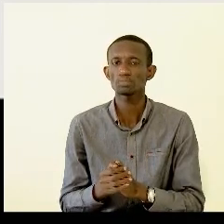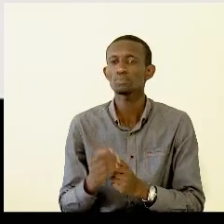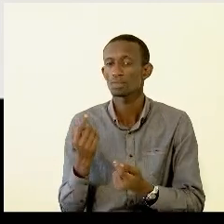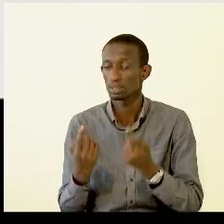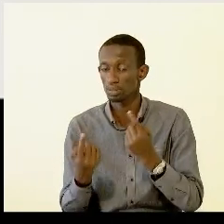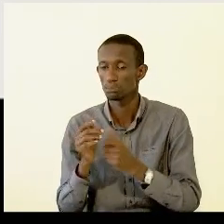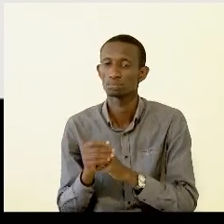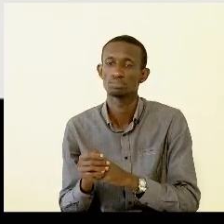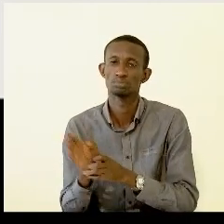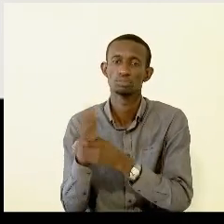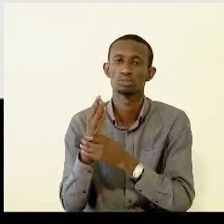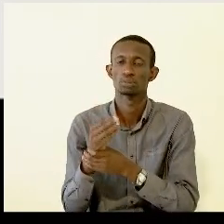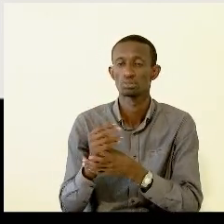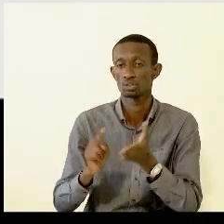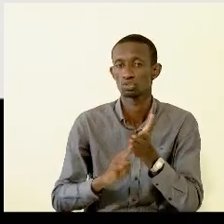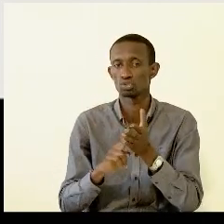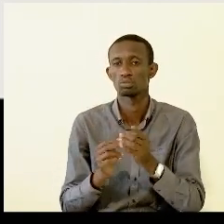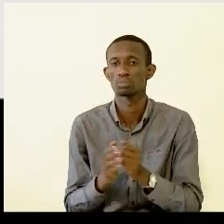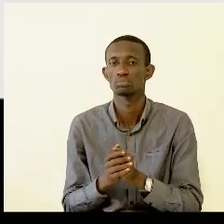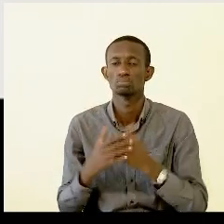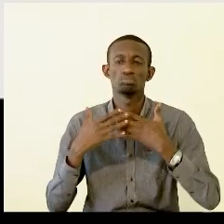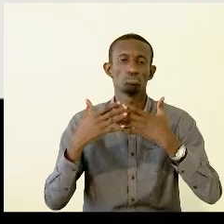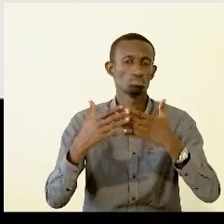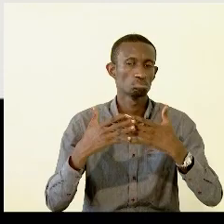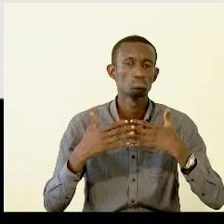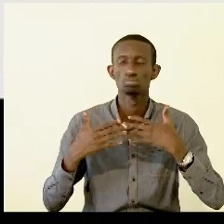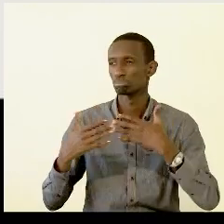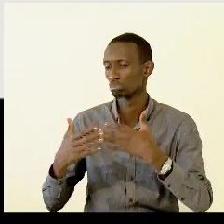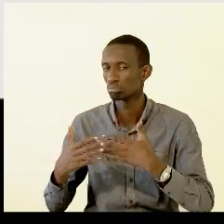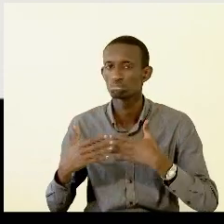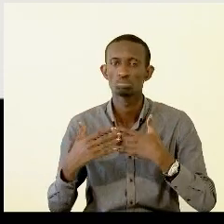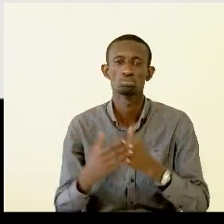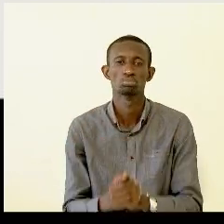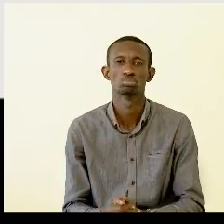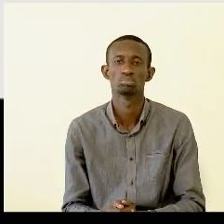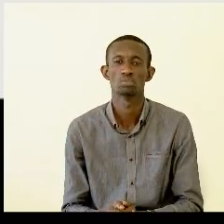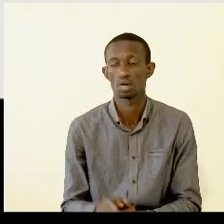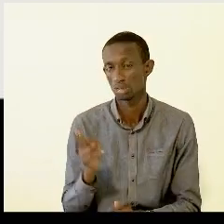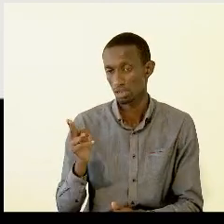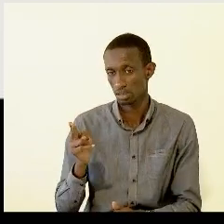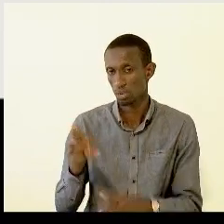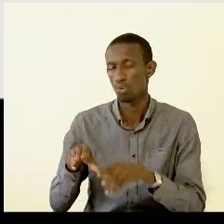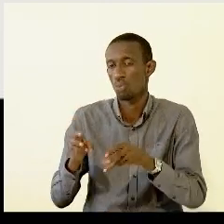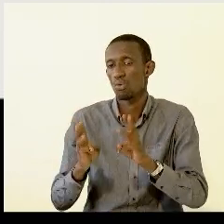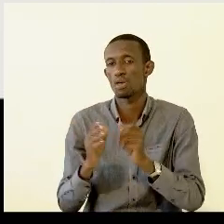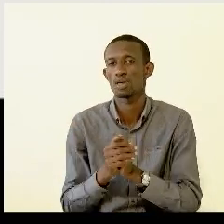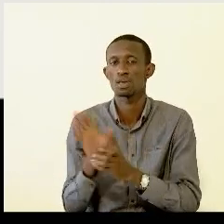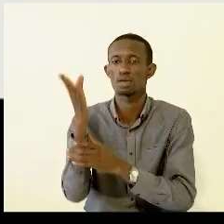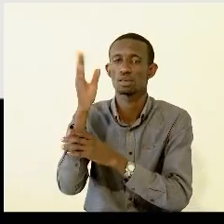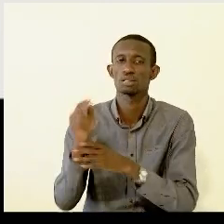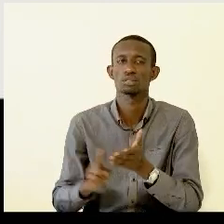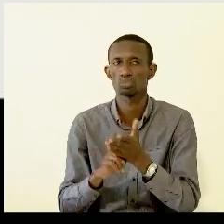or leaves are used in the process of transpiration, the process by which plants lose water in form of